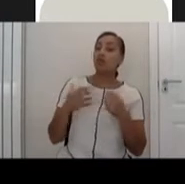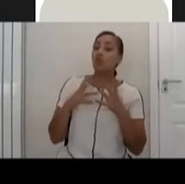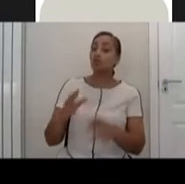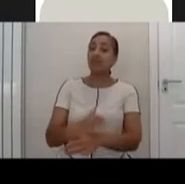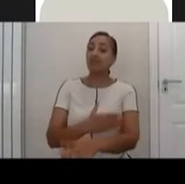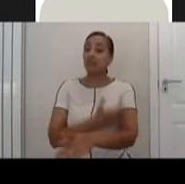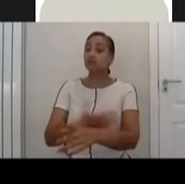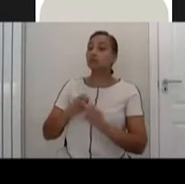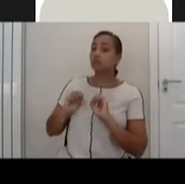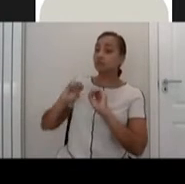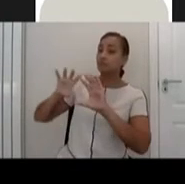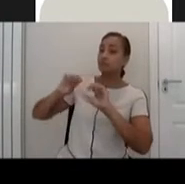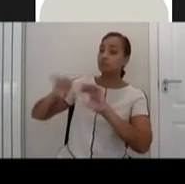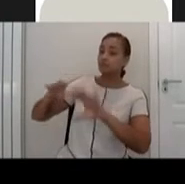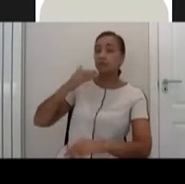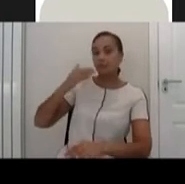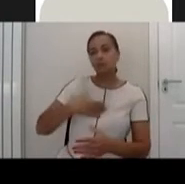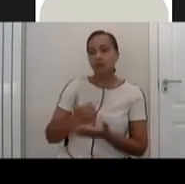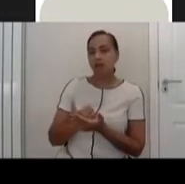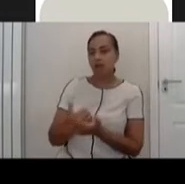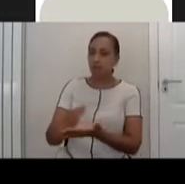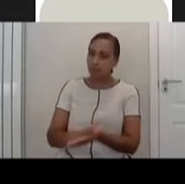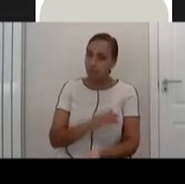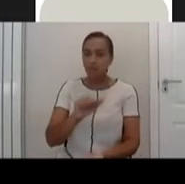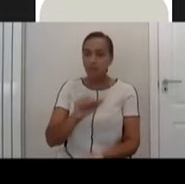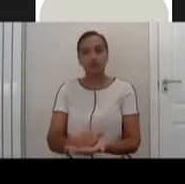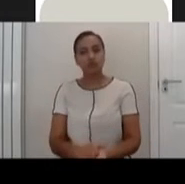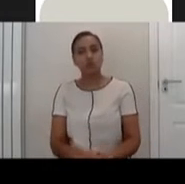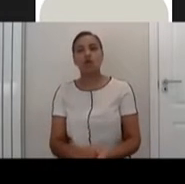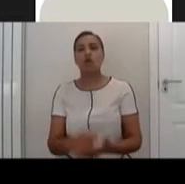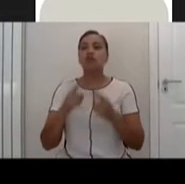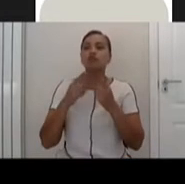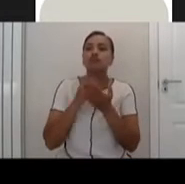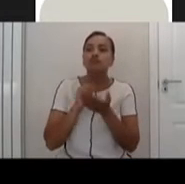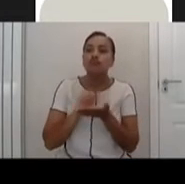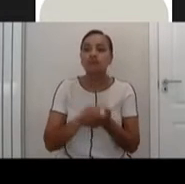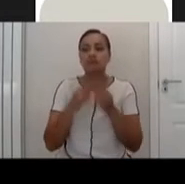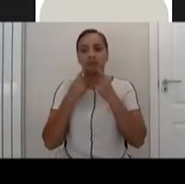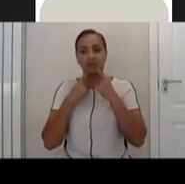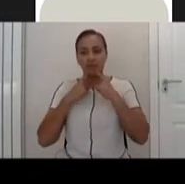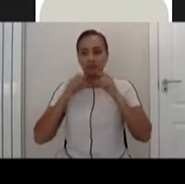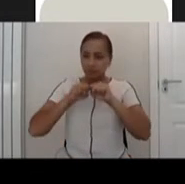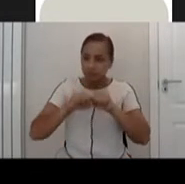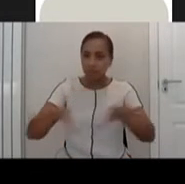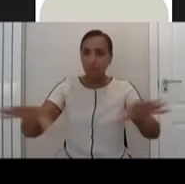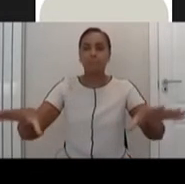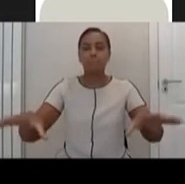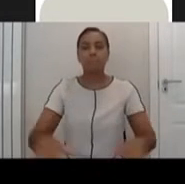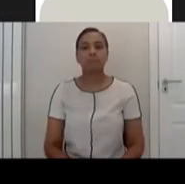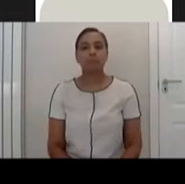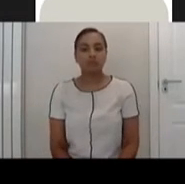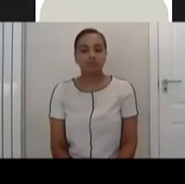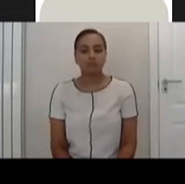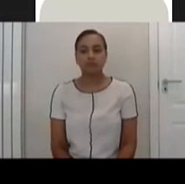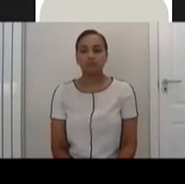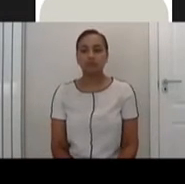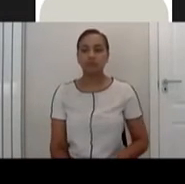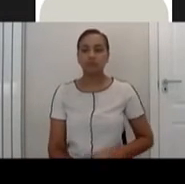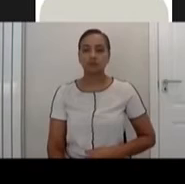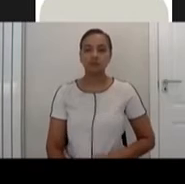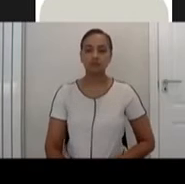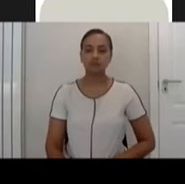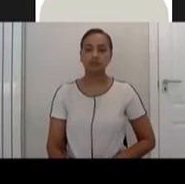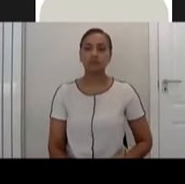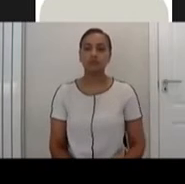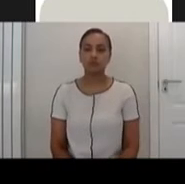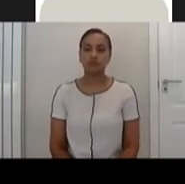for, so that we can help that two-way communication, because I think that's absolutely critical at this point. Okay, I think we're